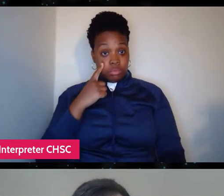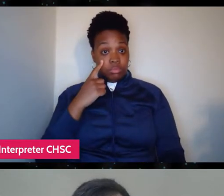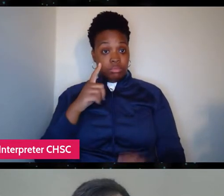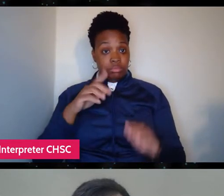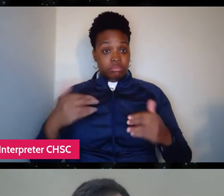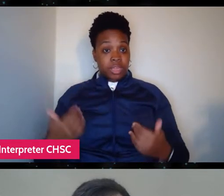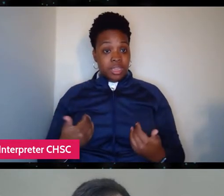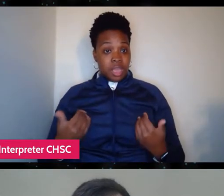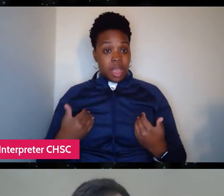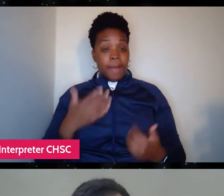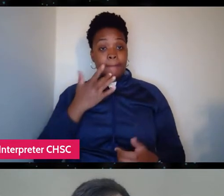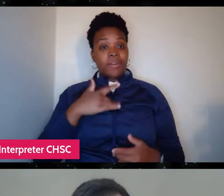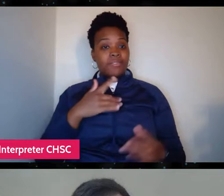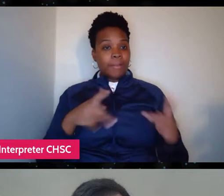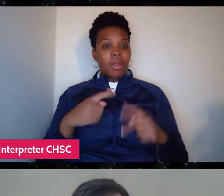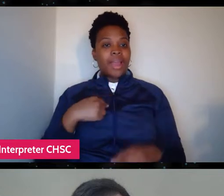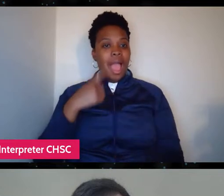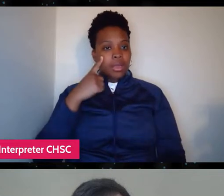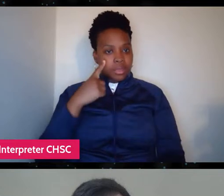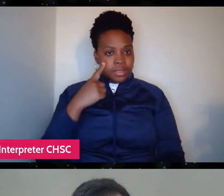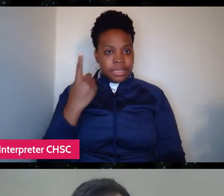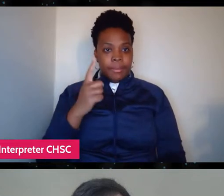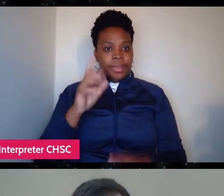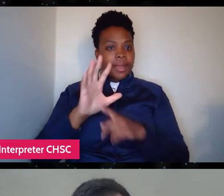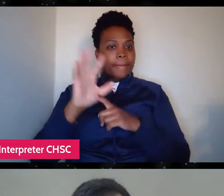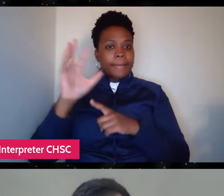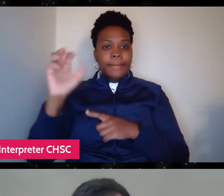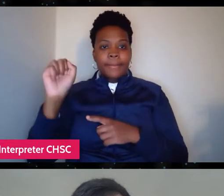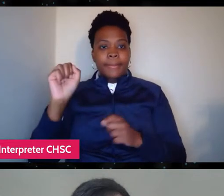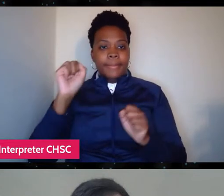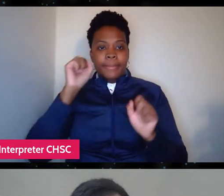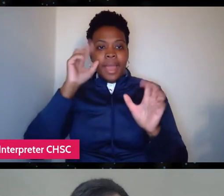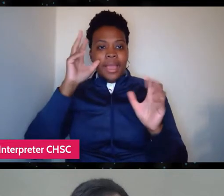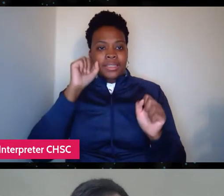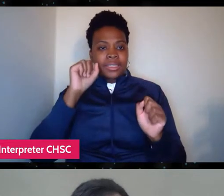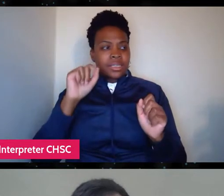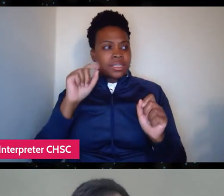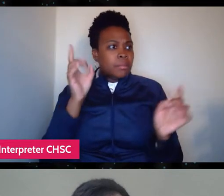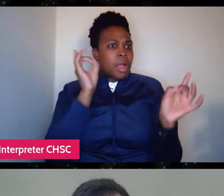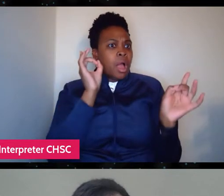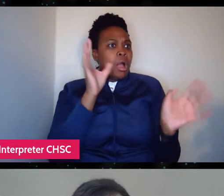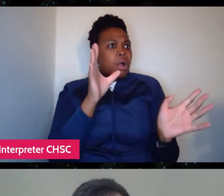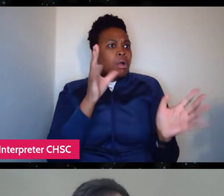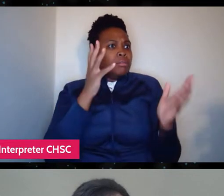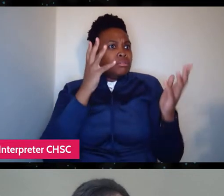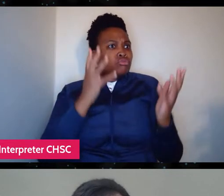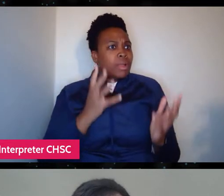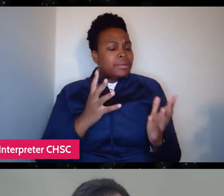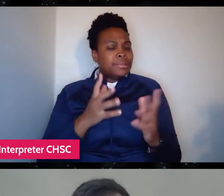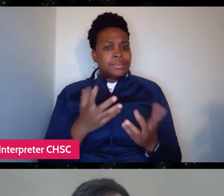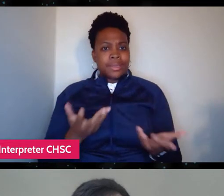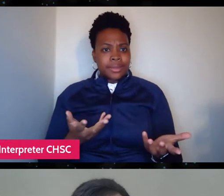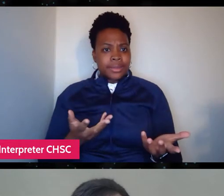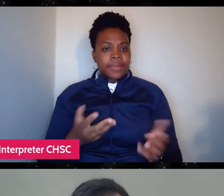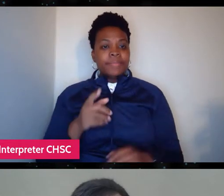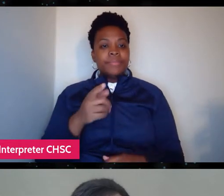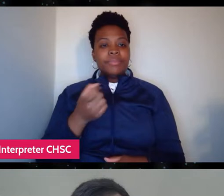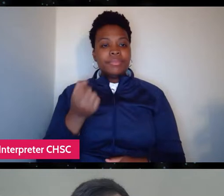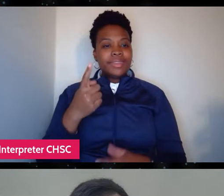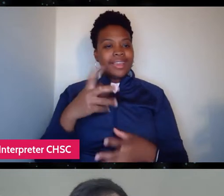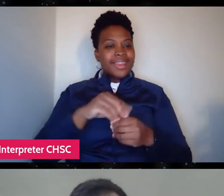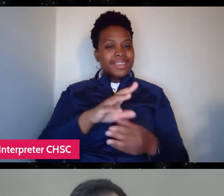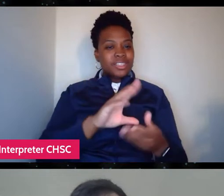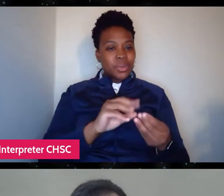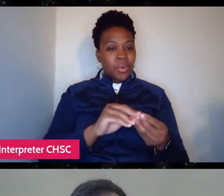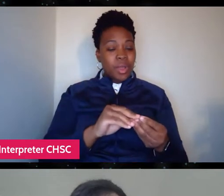child at a birthday party. I witnessed something so amazing and then something so horrific and tragic. and his story. And although